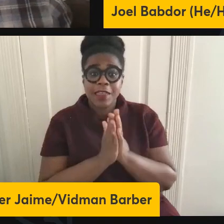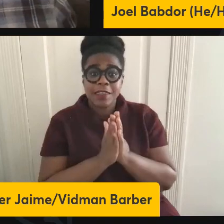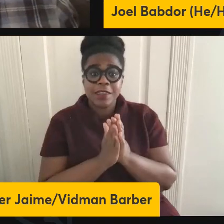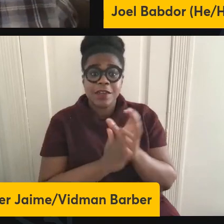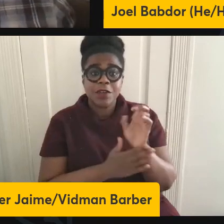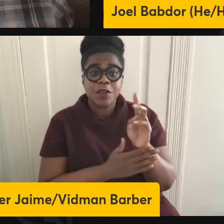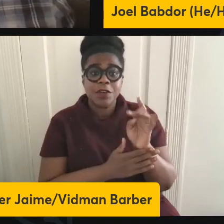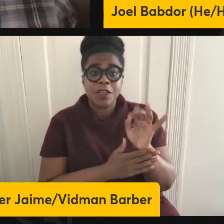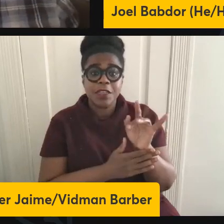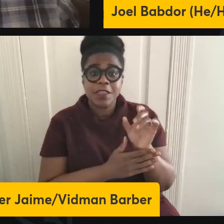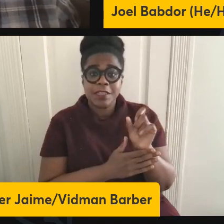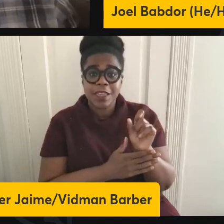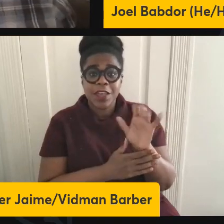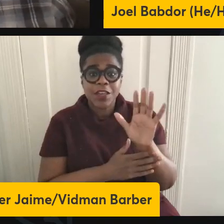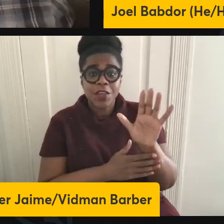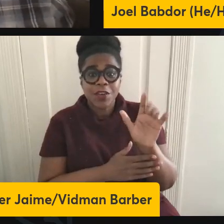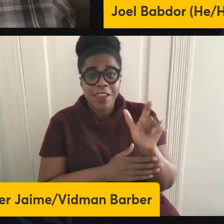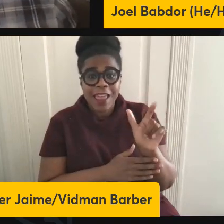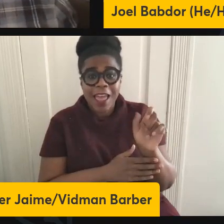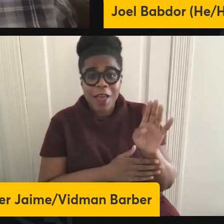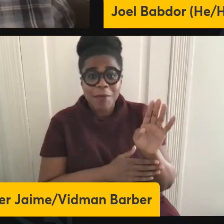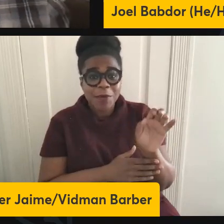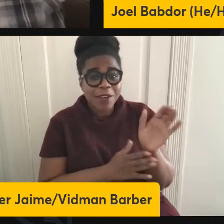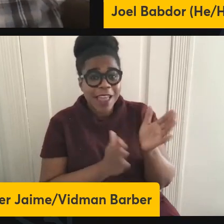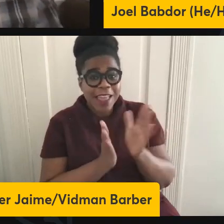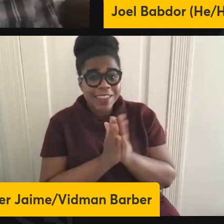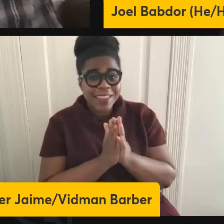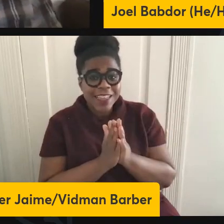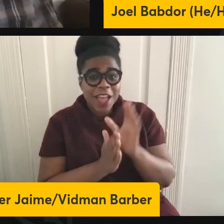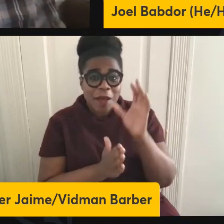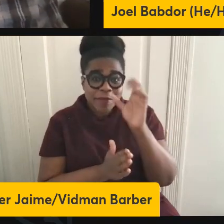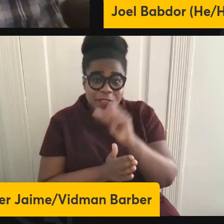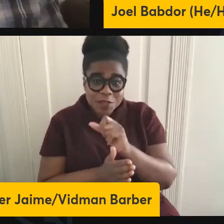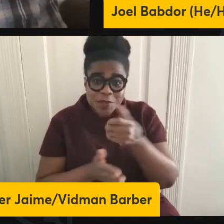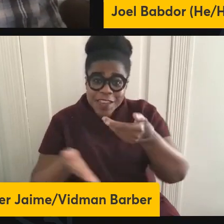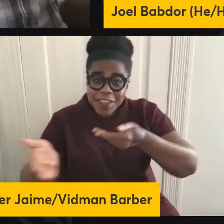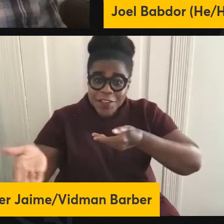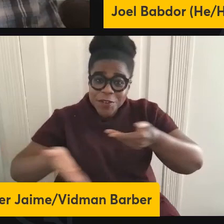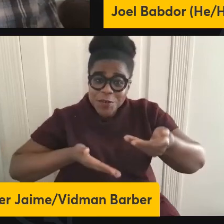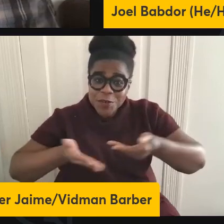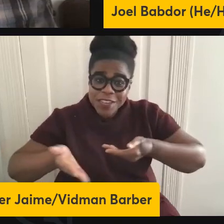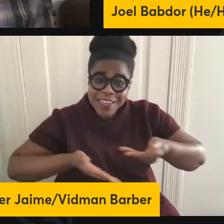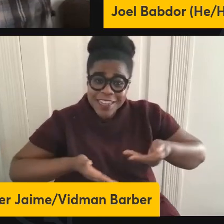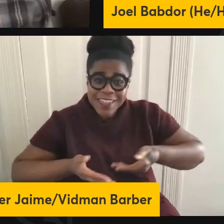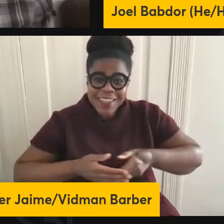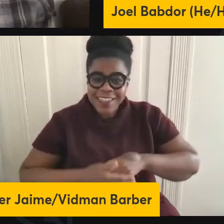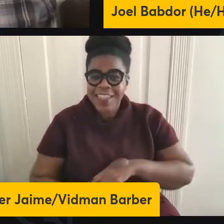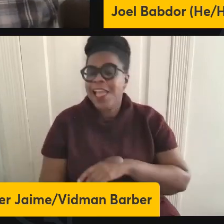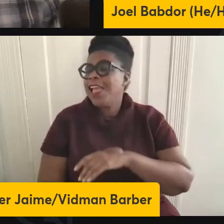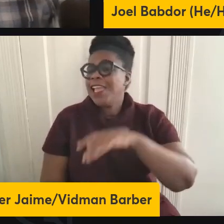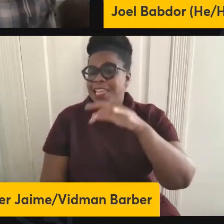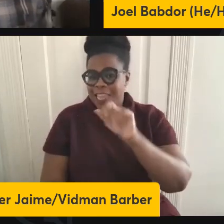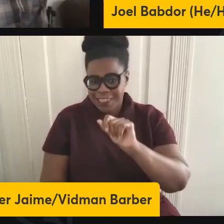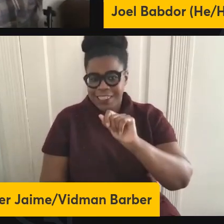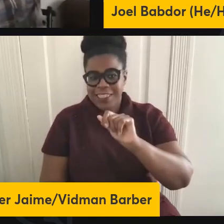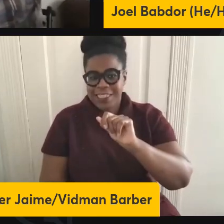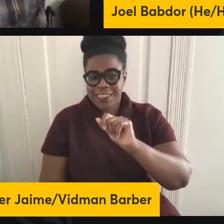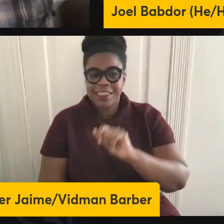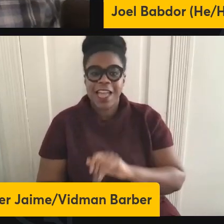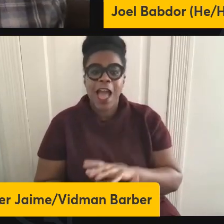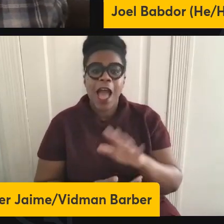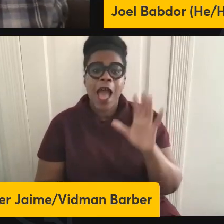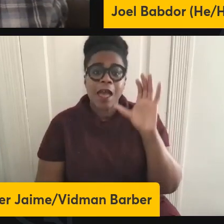Cornelius, you're opening your lab, so I'm assuming that you're recruiting. Yes, I am. I'm